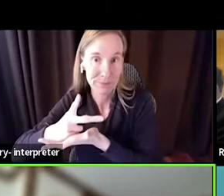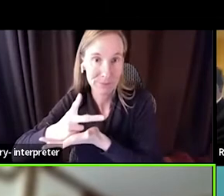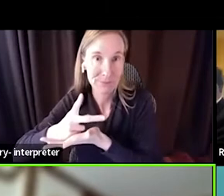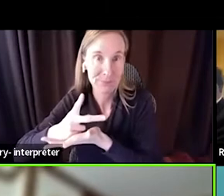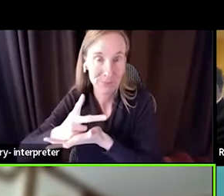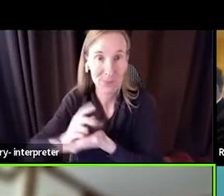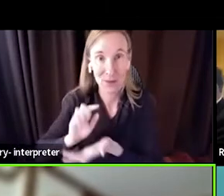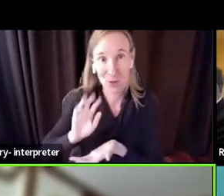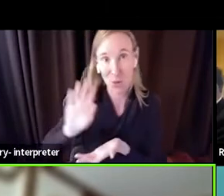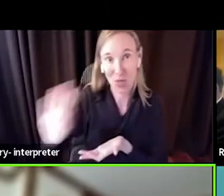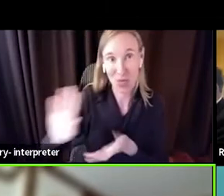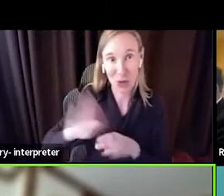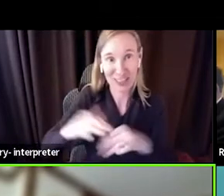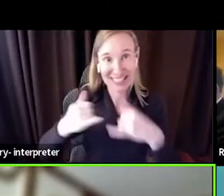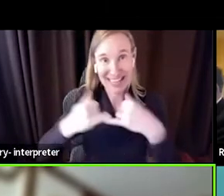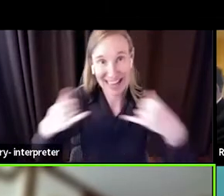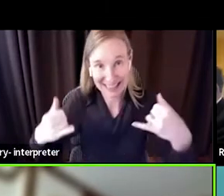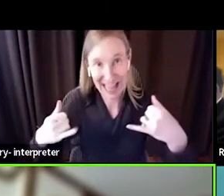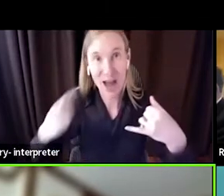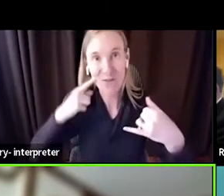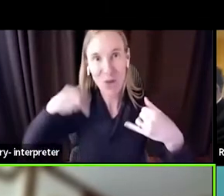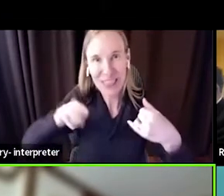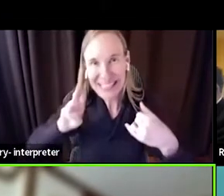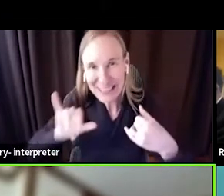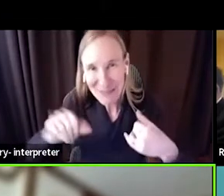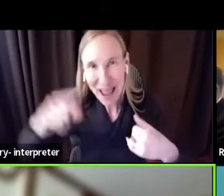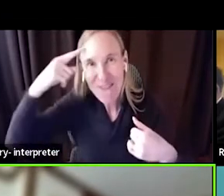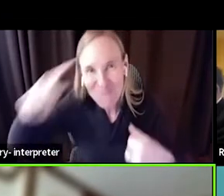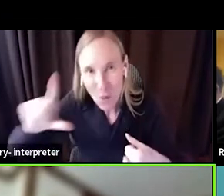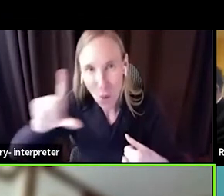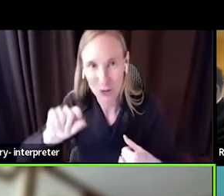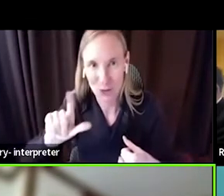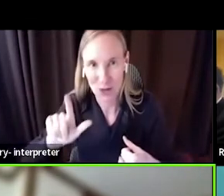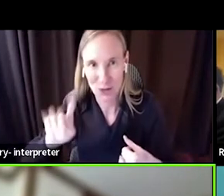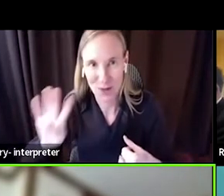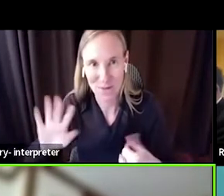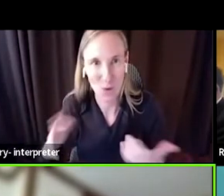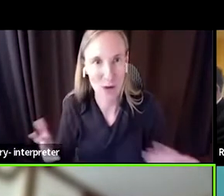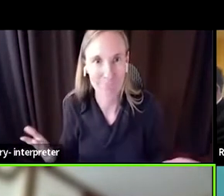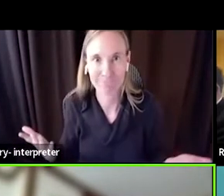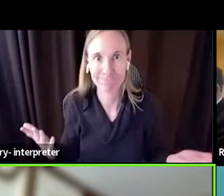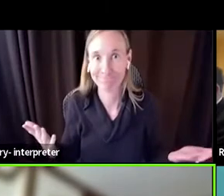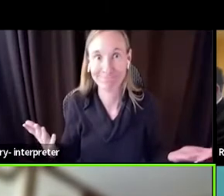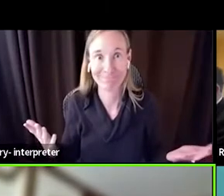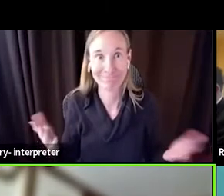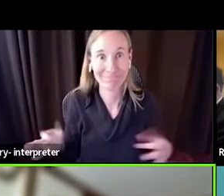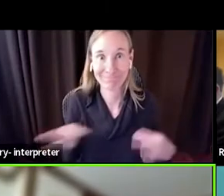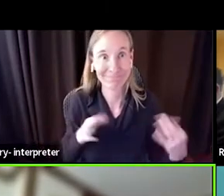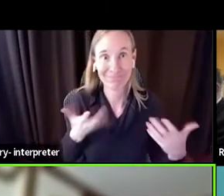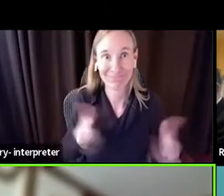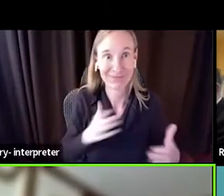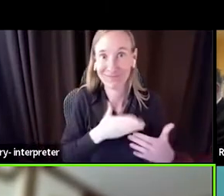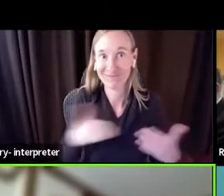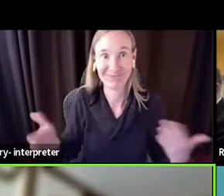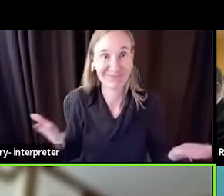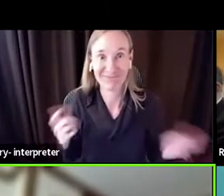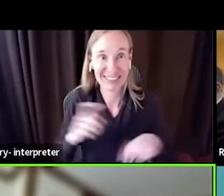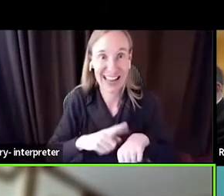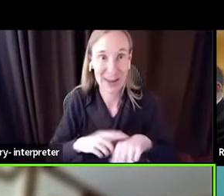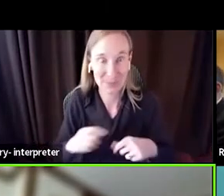have this May is for 2024. That's one piece. The other piece is that the plan design